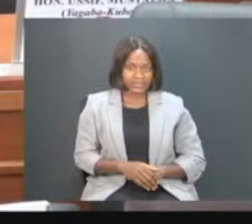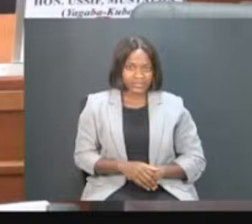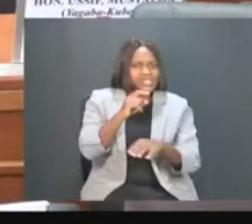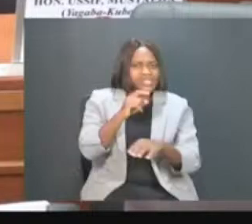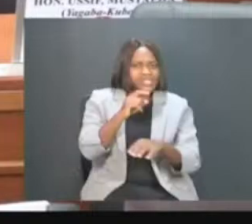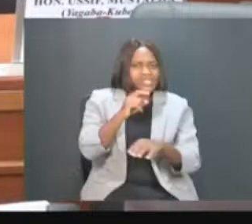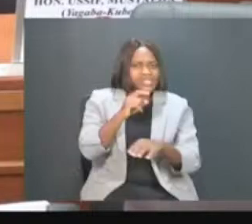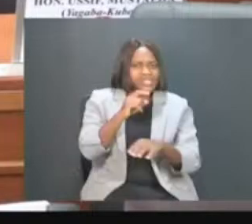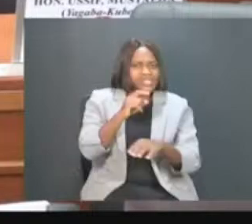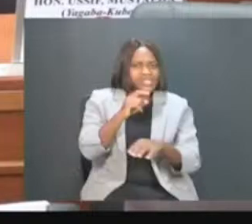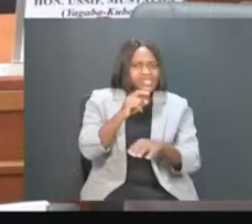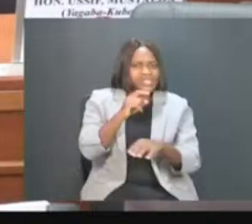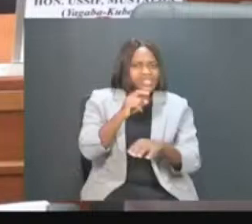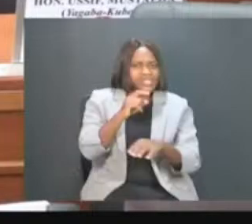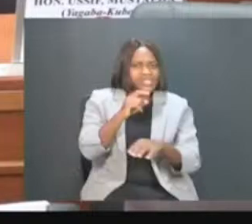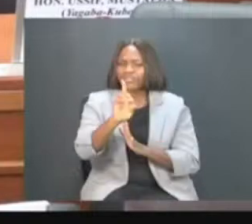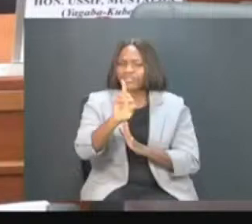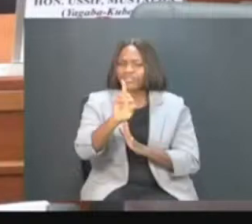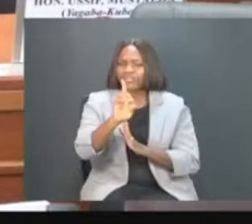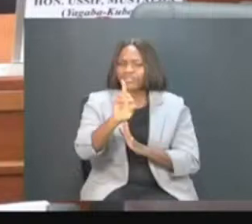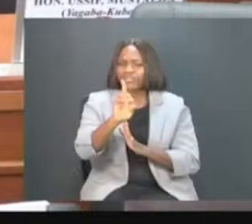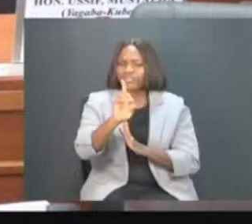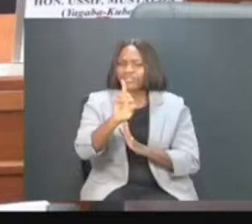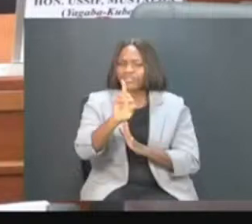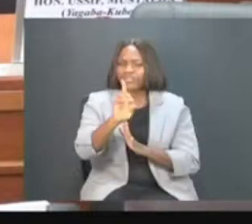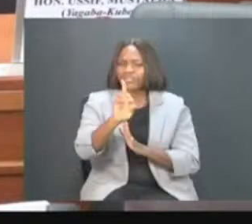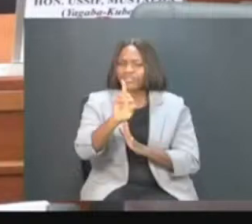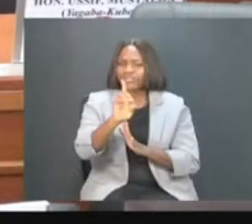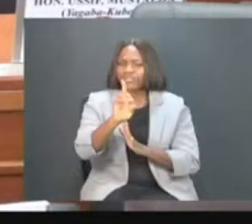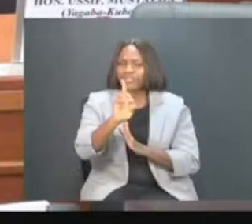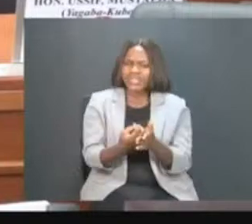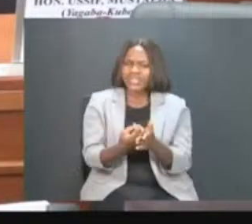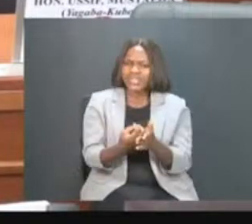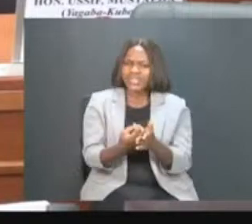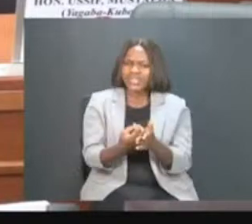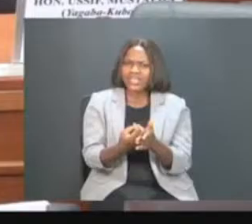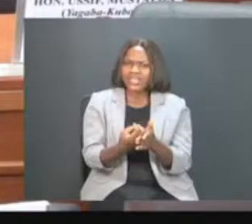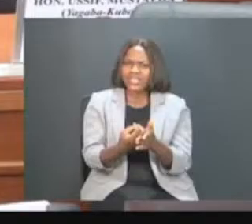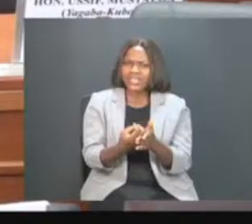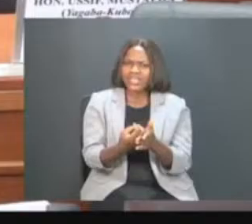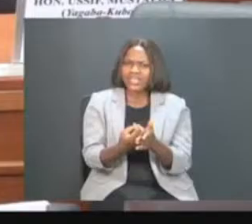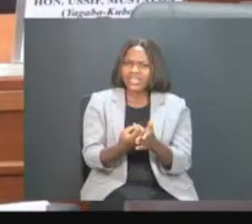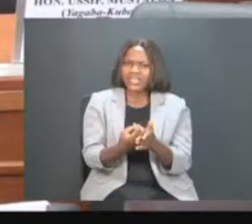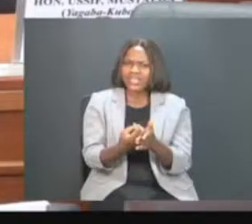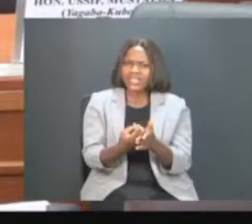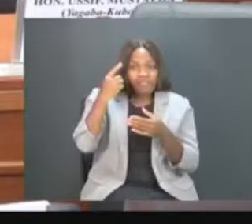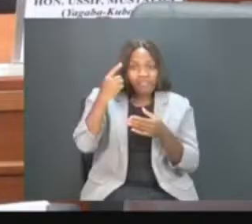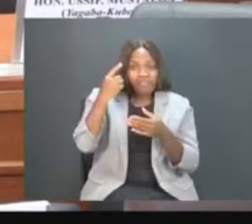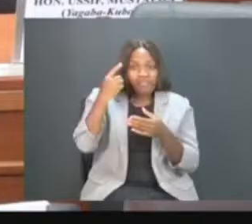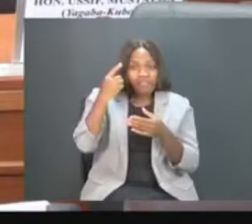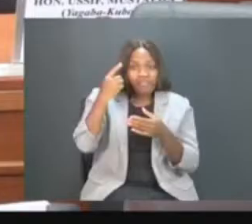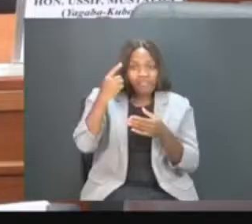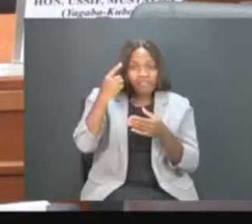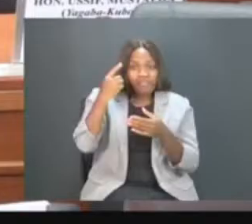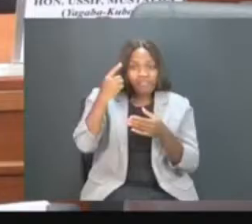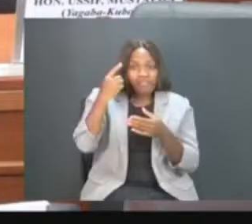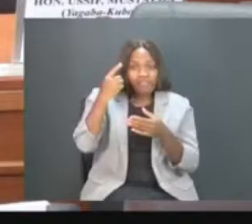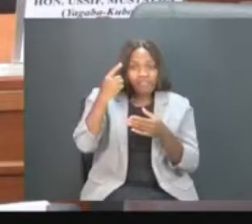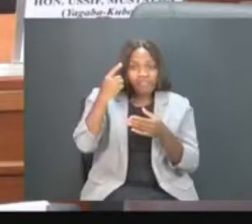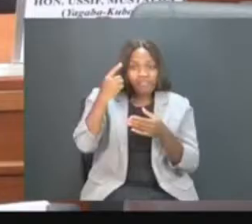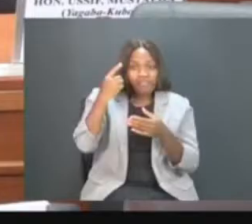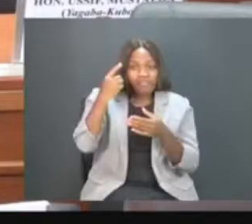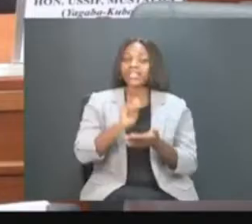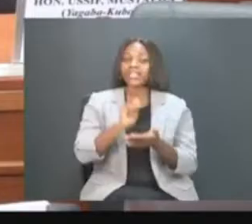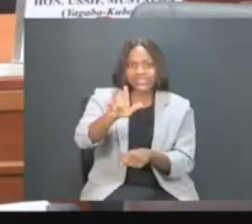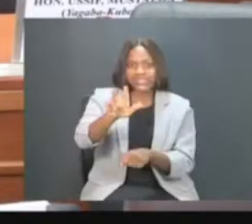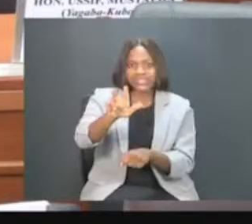very clear, unambiguous definition for the millions of Ghanaian youth to hear. They said they were going